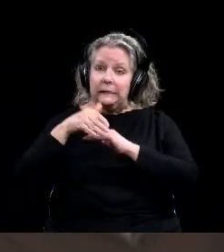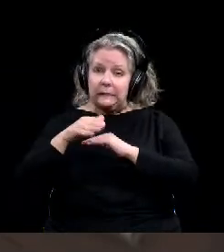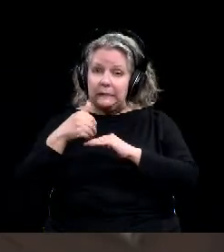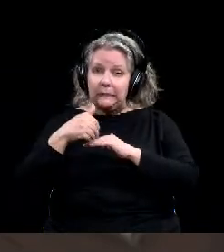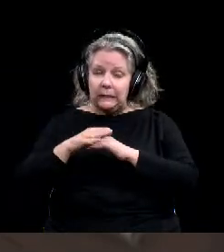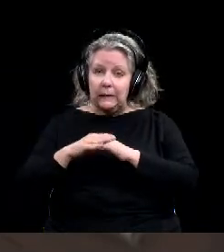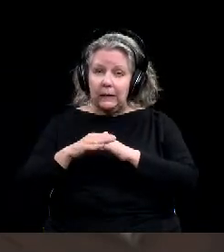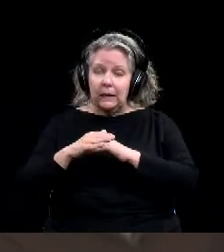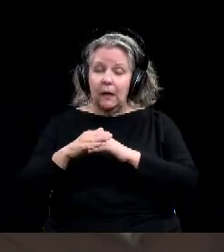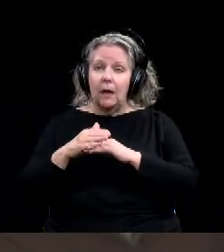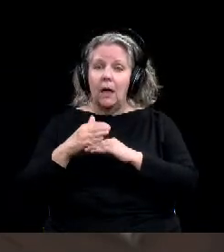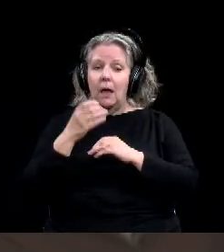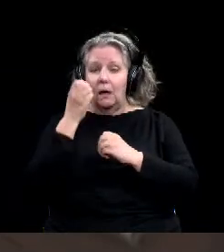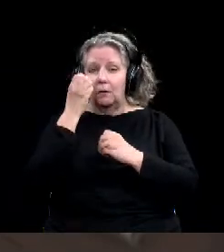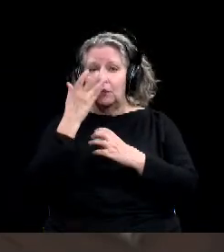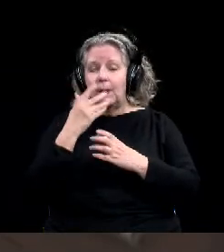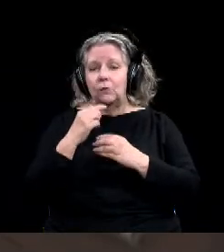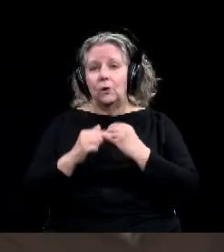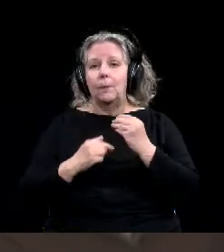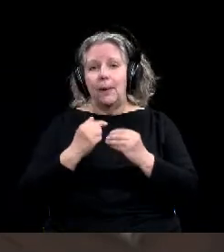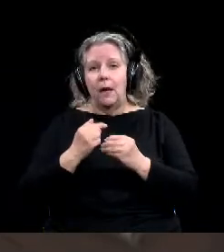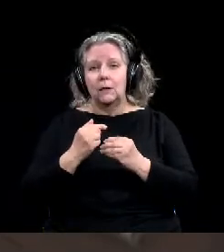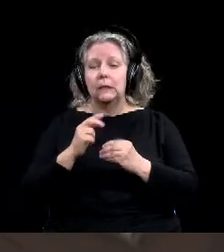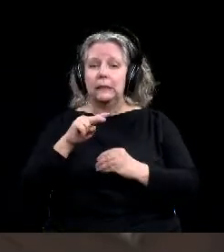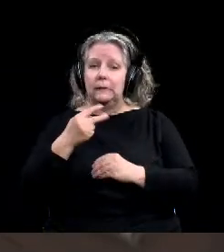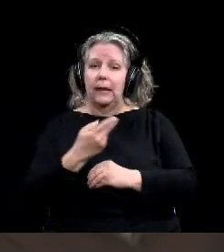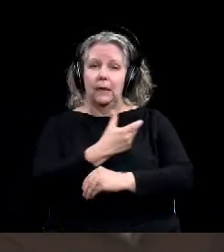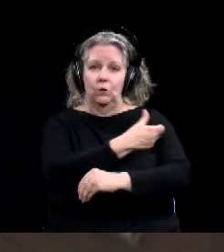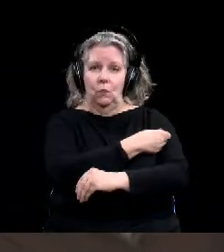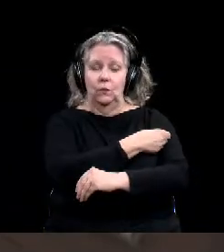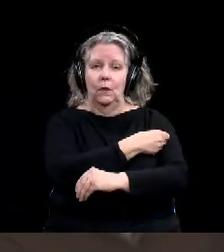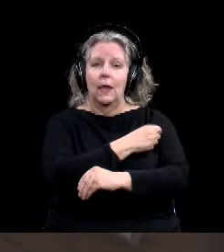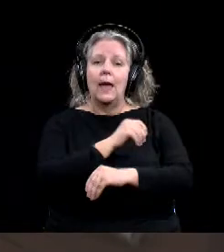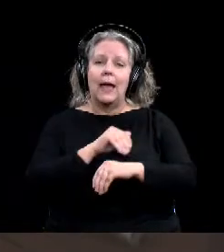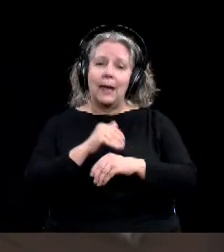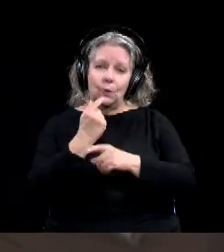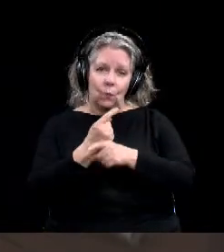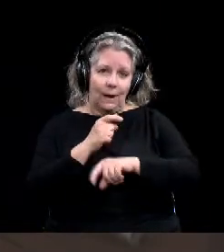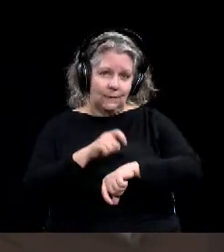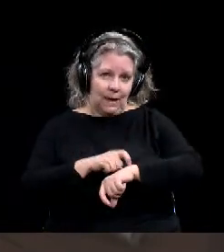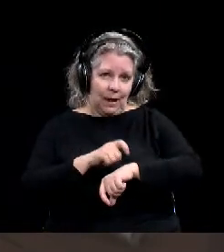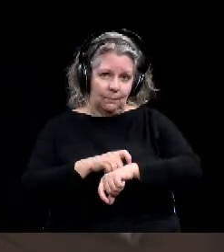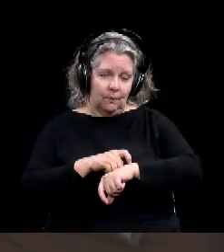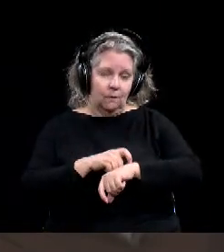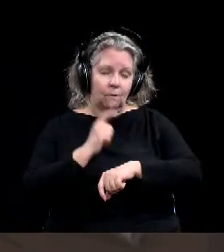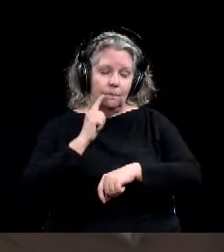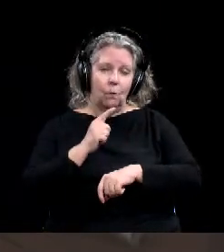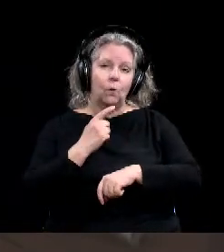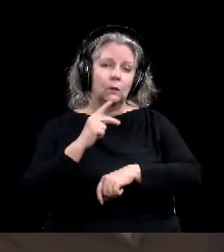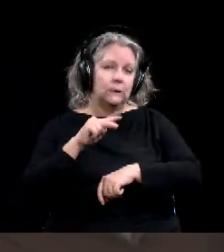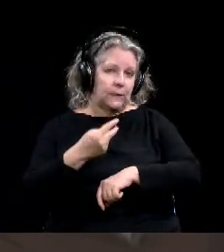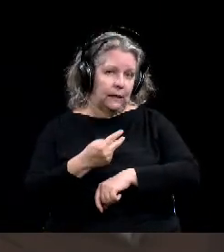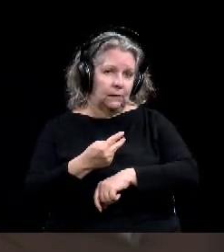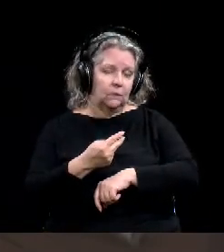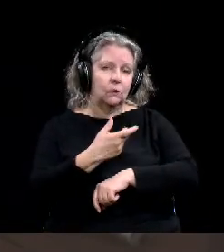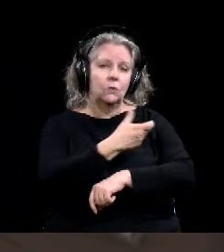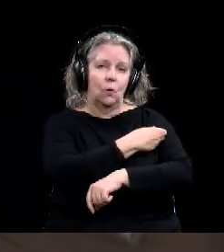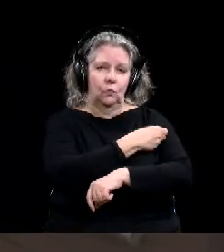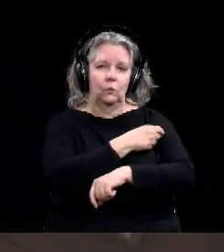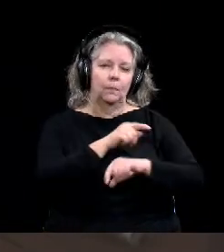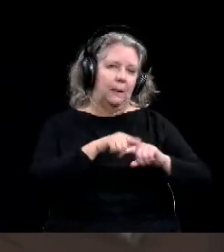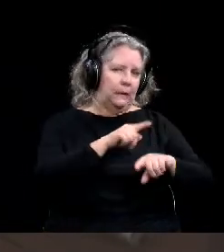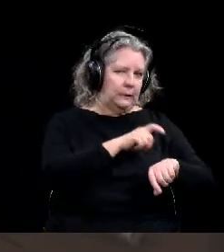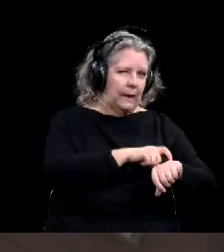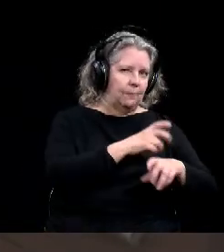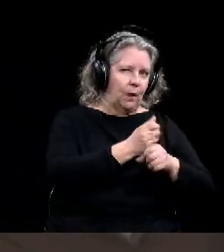doses administered. At this time, the state recommends that individuals contact the provider they received their first dose from in order to